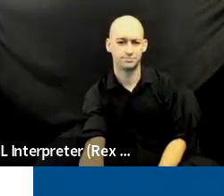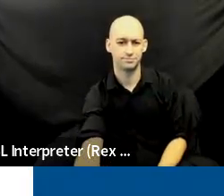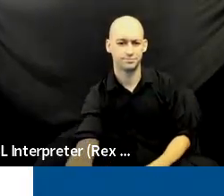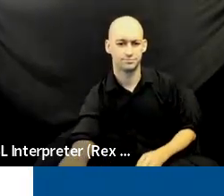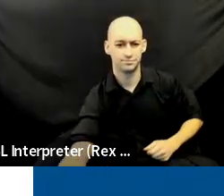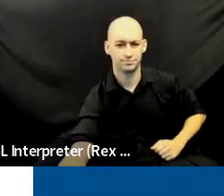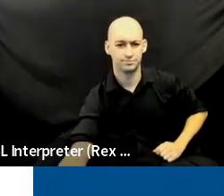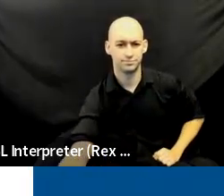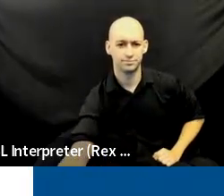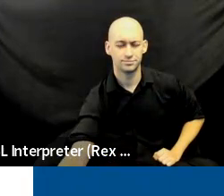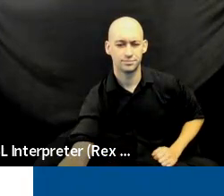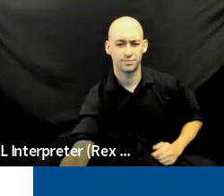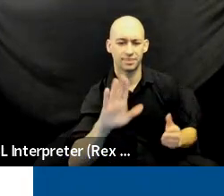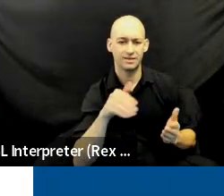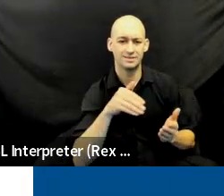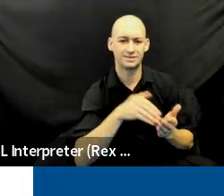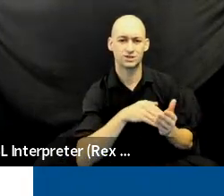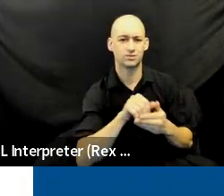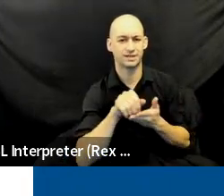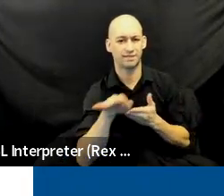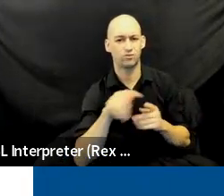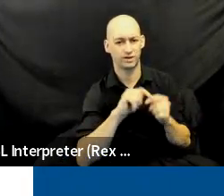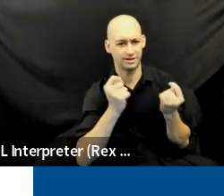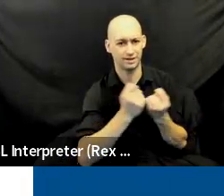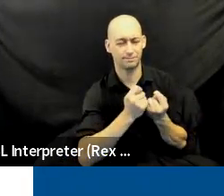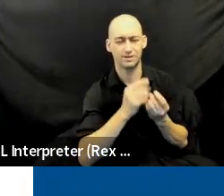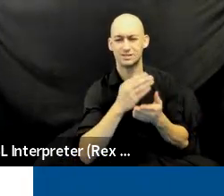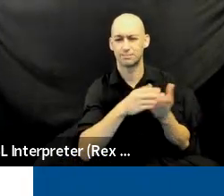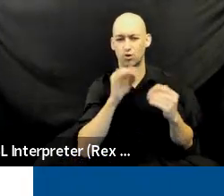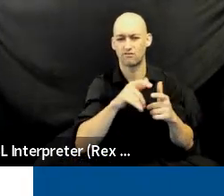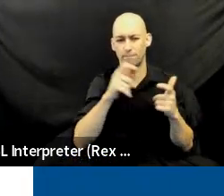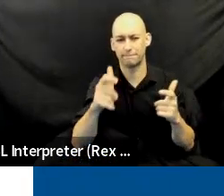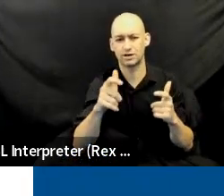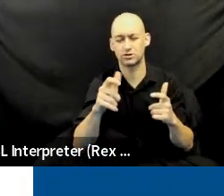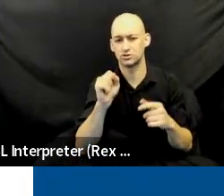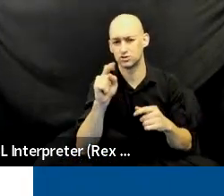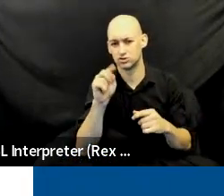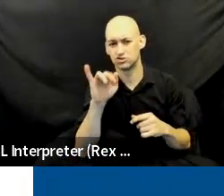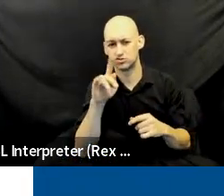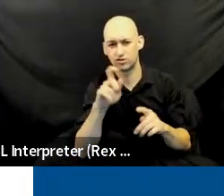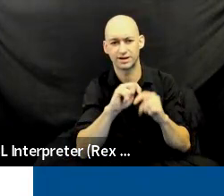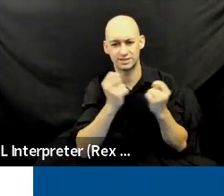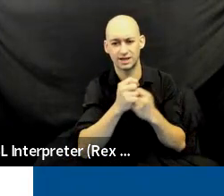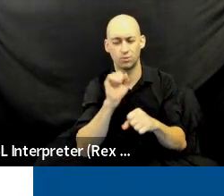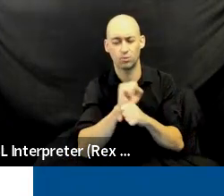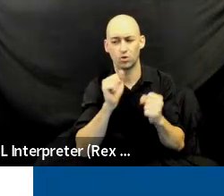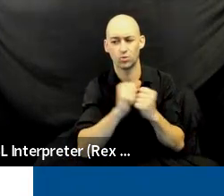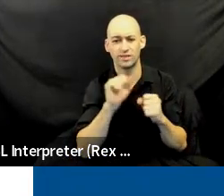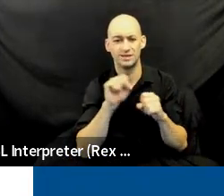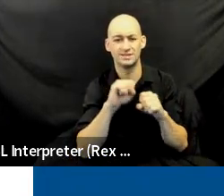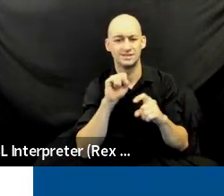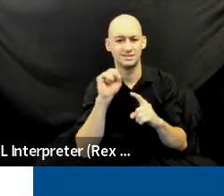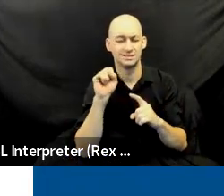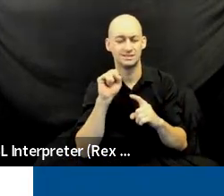The central delivery team would be a part of the larger infrastructure strike team and would work with the state agencies and local planners